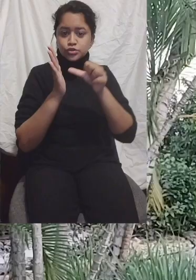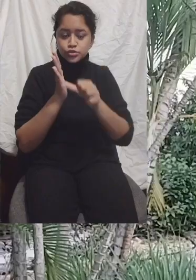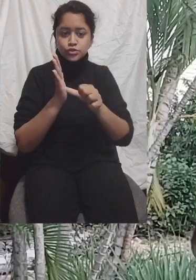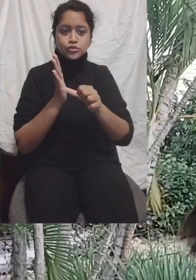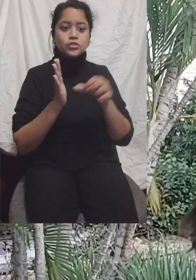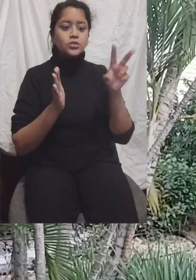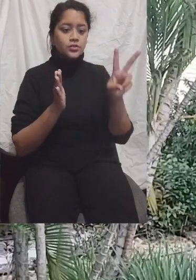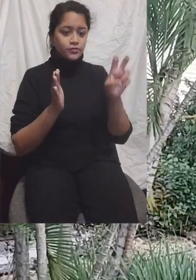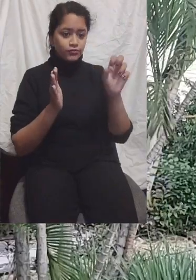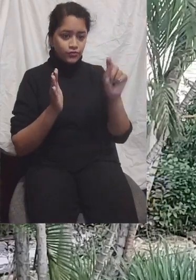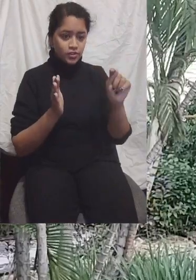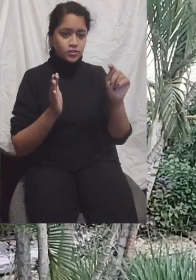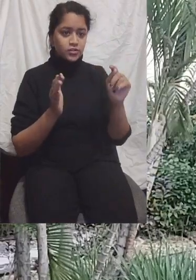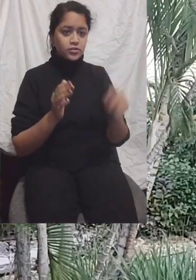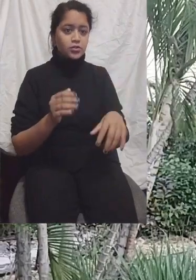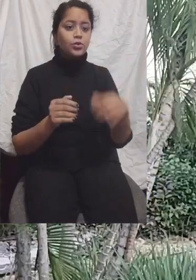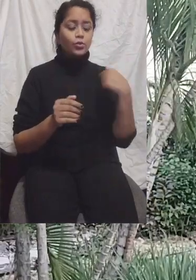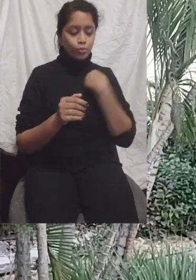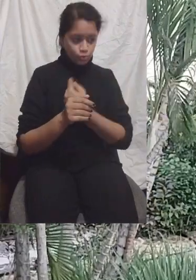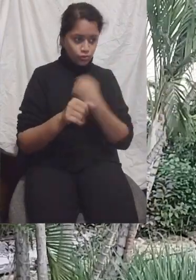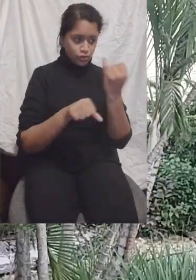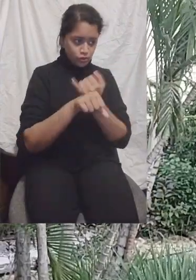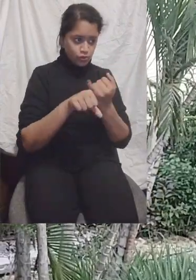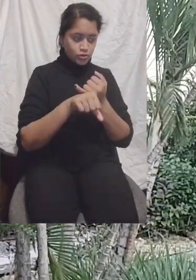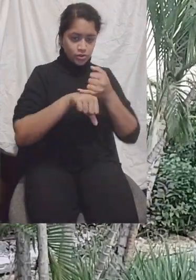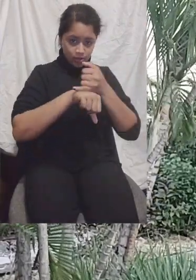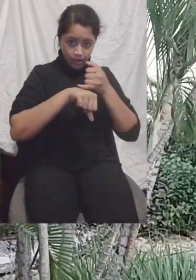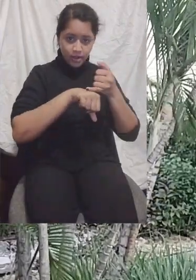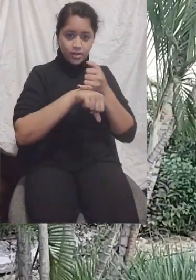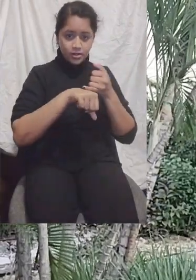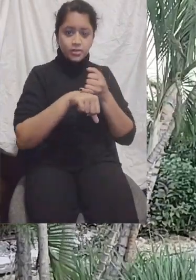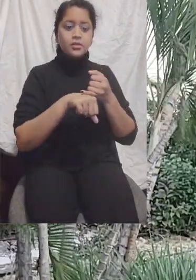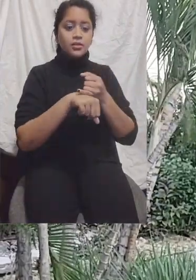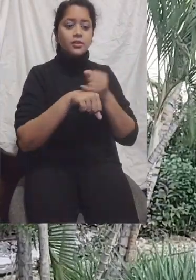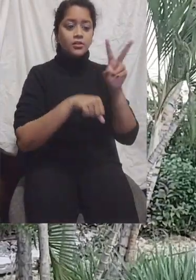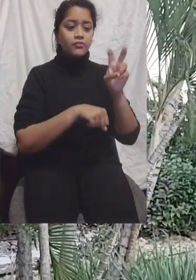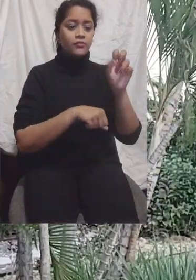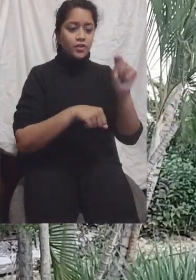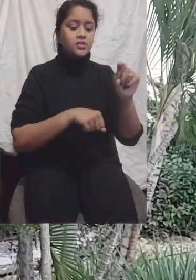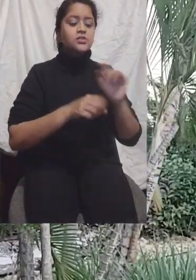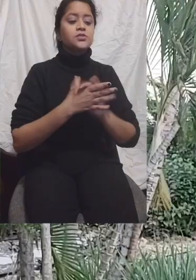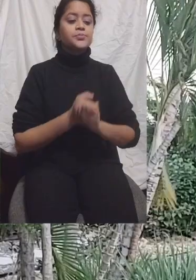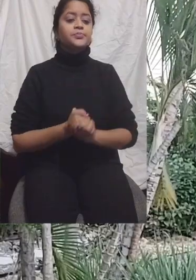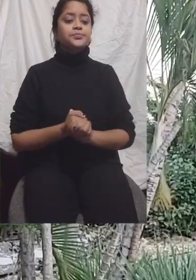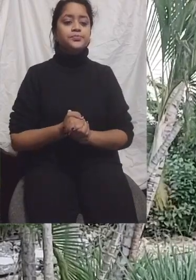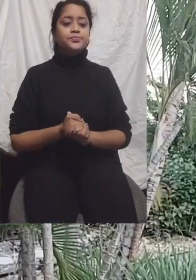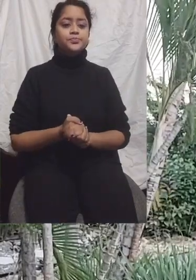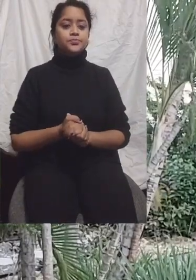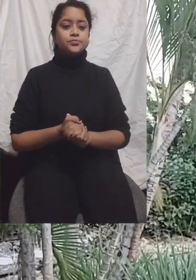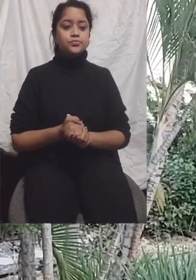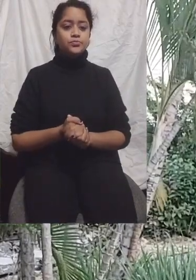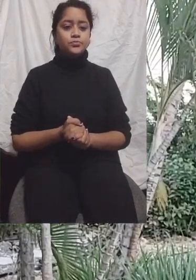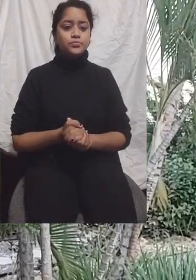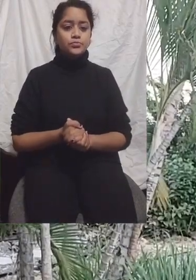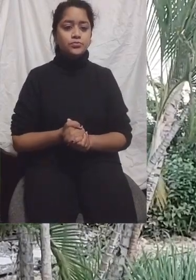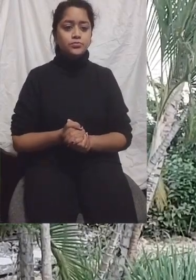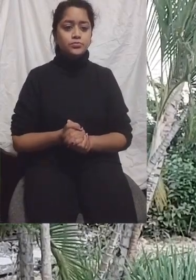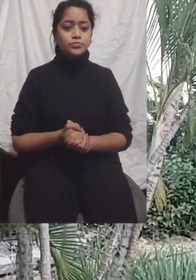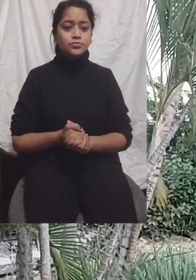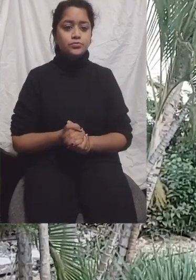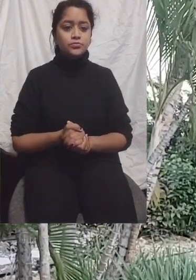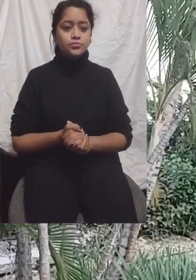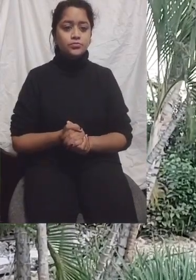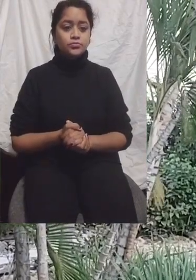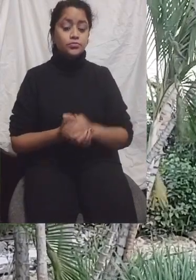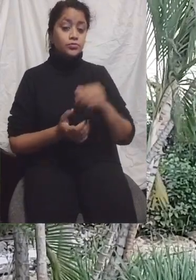or fixing is another term for it, would be it's a small surgery that's done at the vets. We use